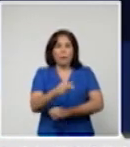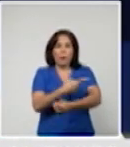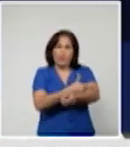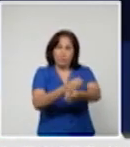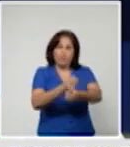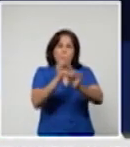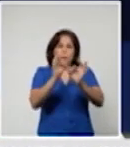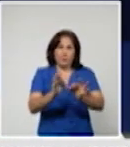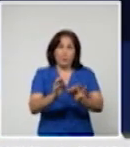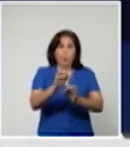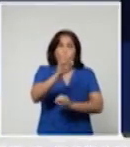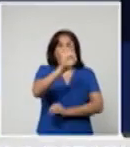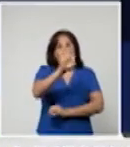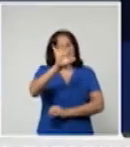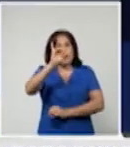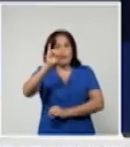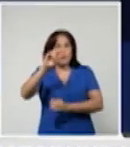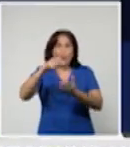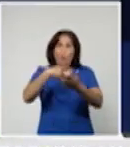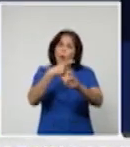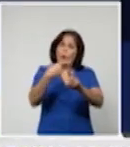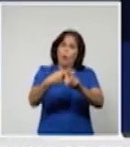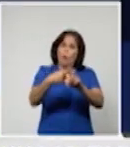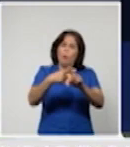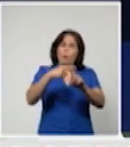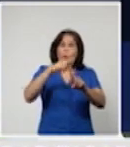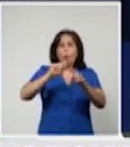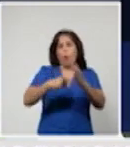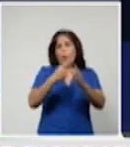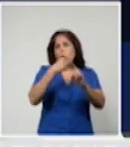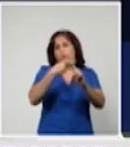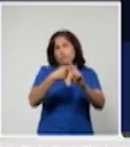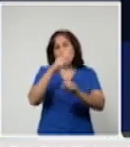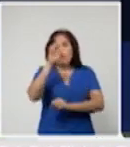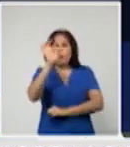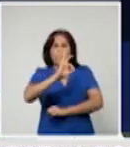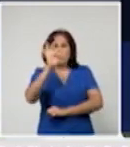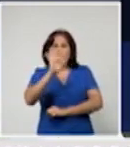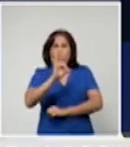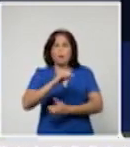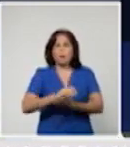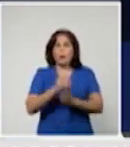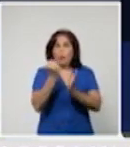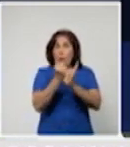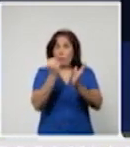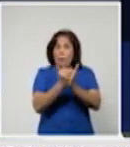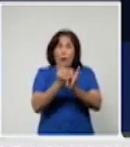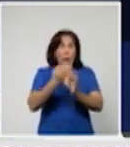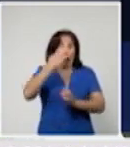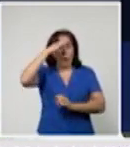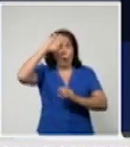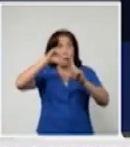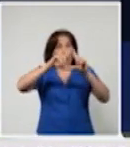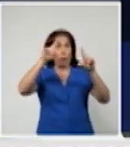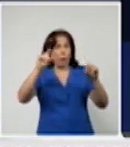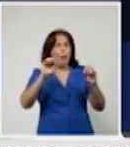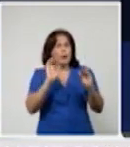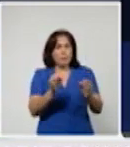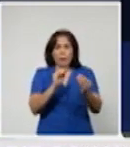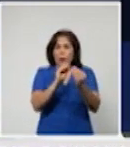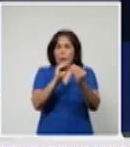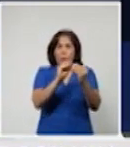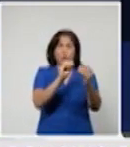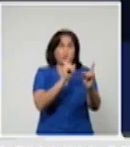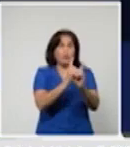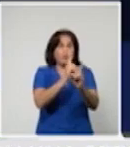1,320, or 86.5% of all diagnosed cases. Of the 25 cases